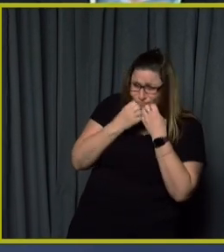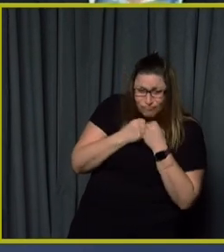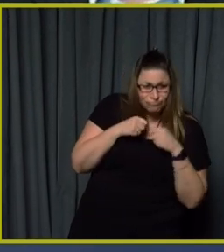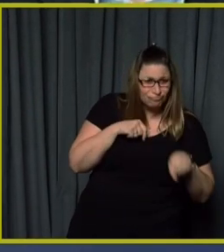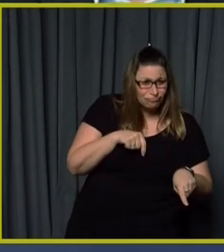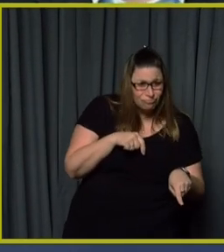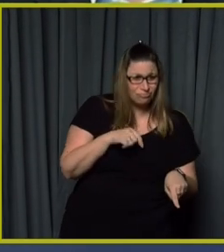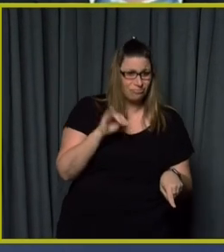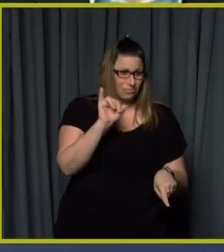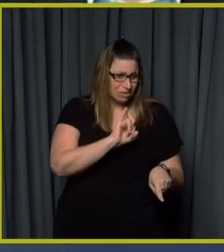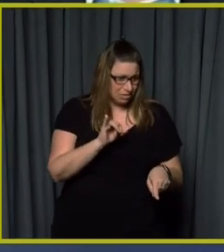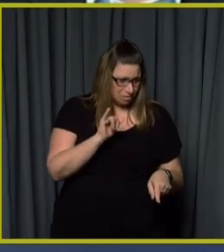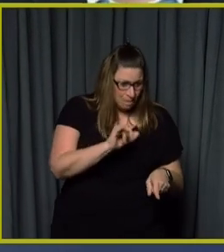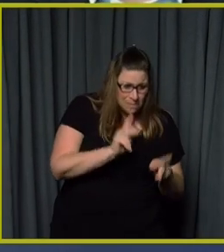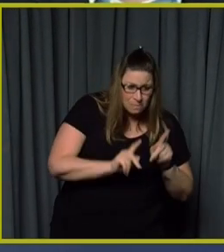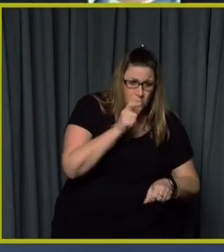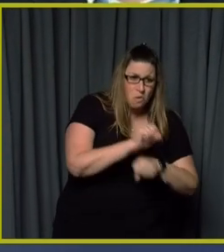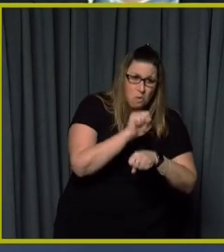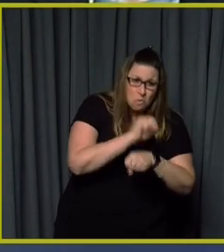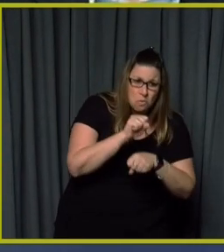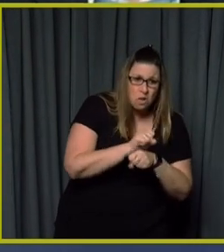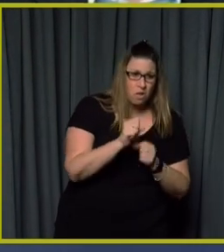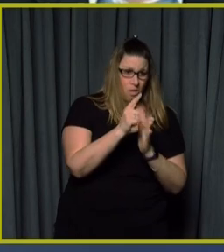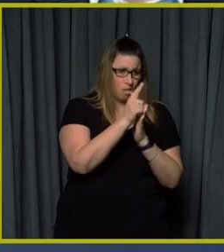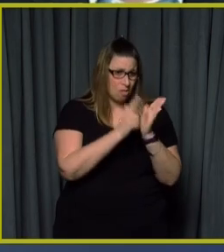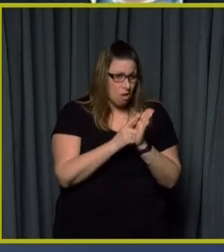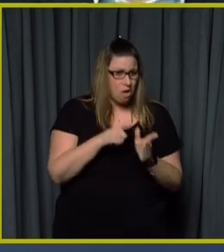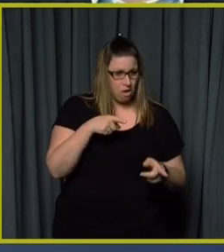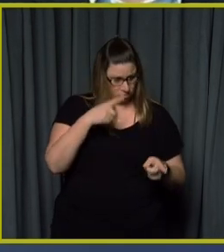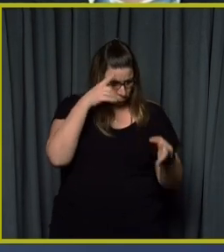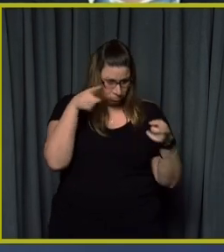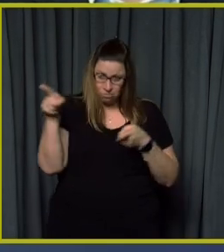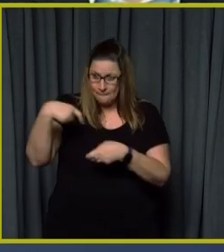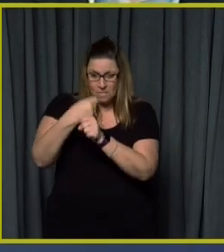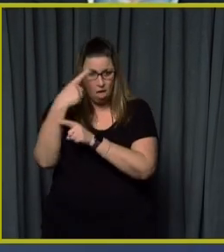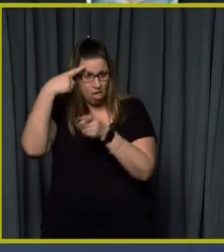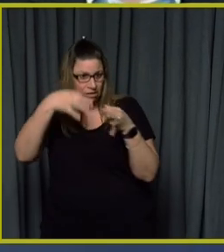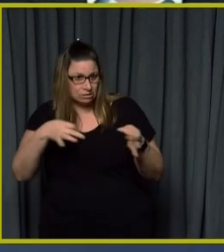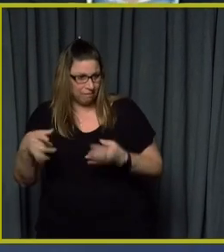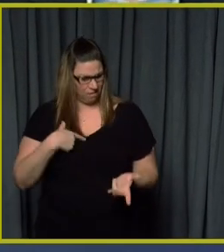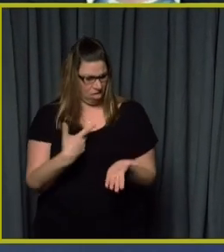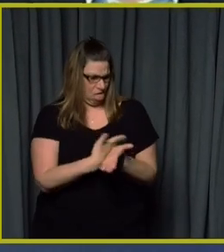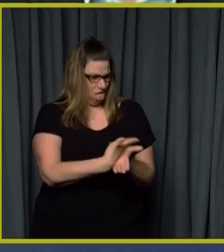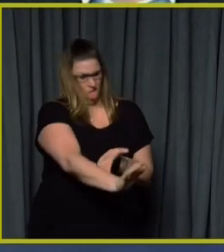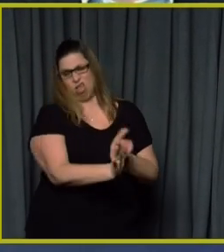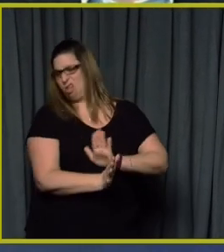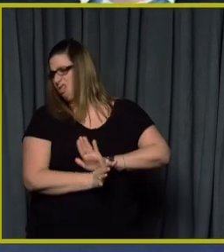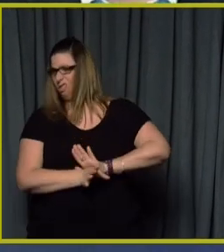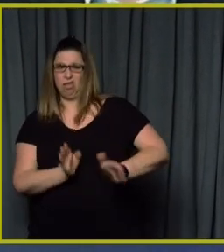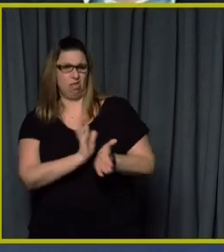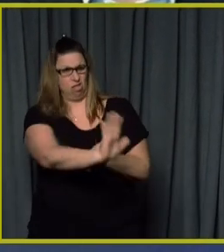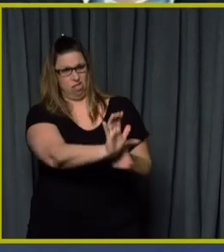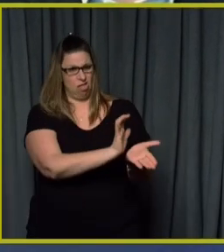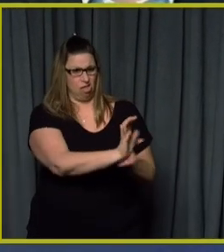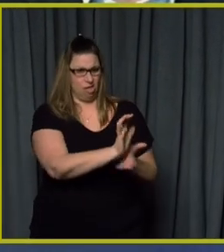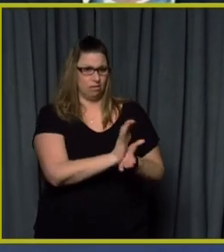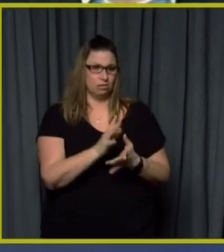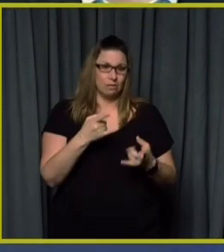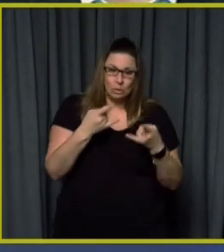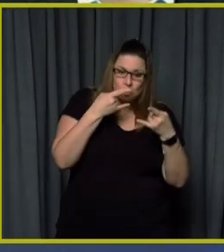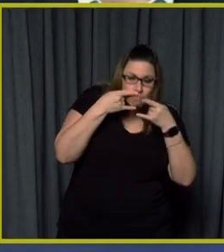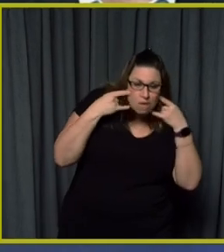policy, taking OSHA off the beat, not giving PPE, not providing health insurance, results in those workers having a much